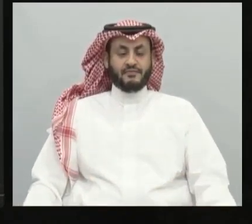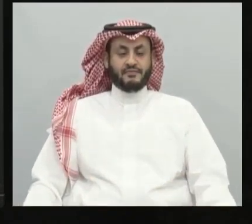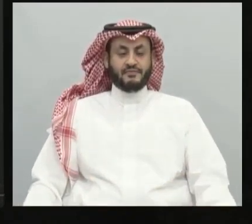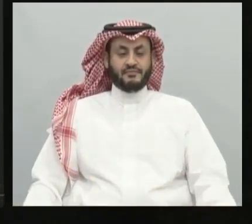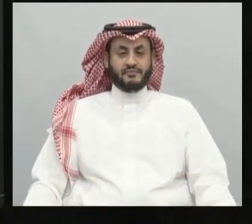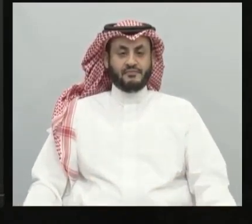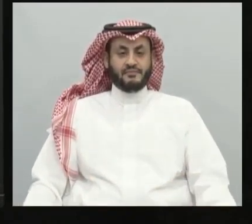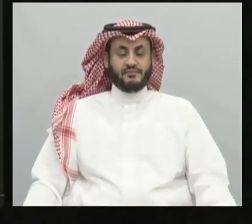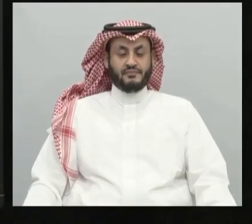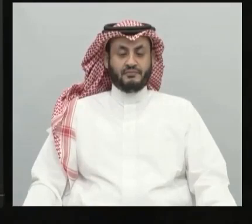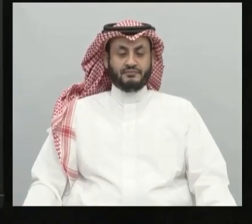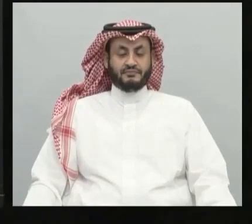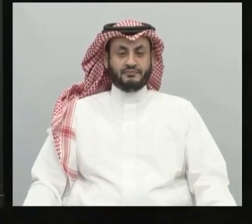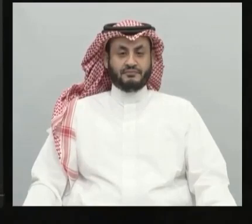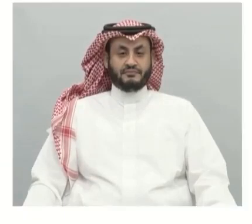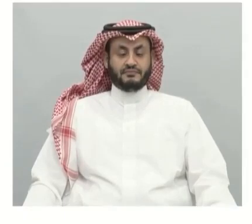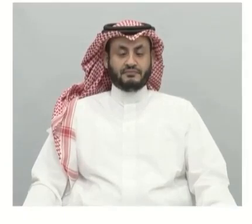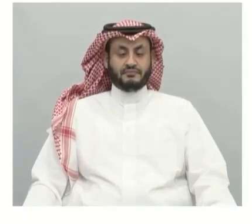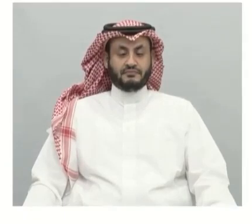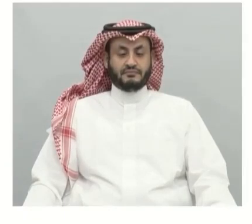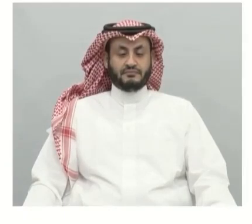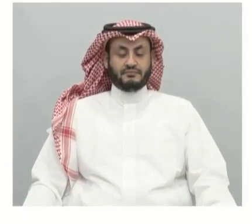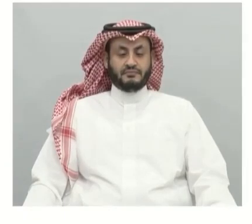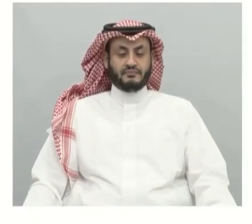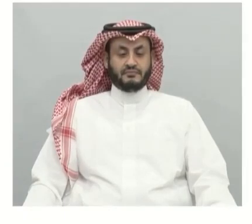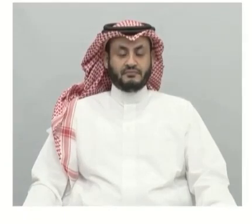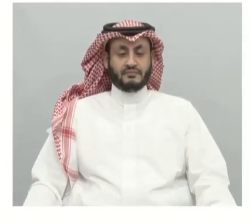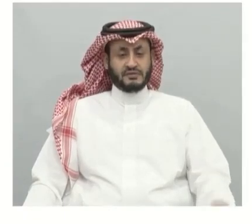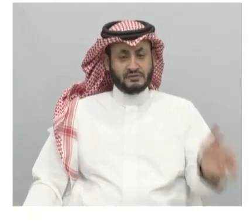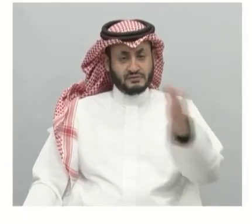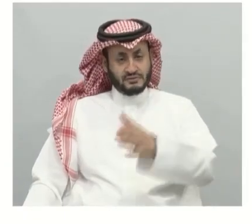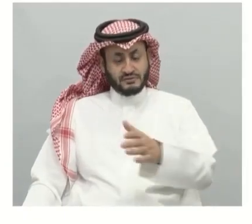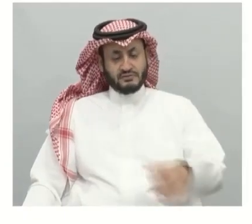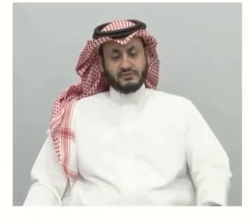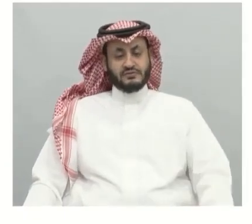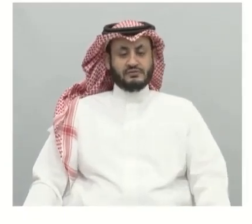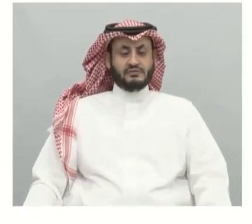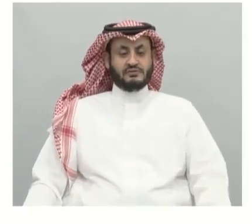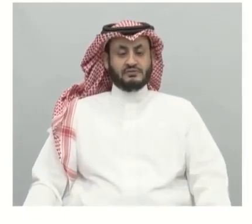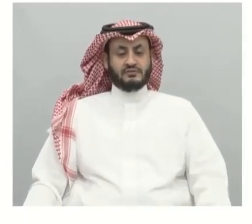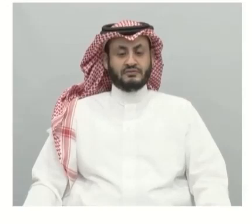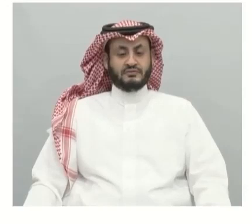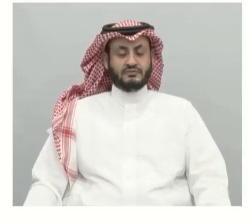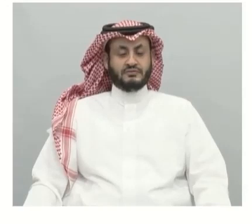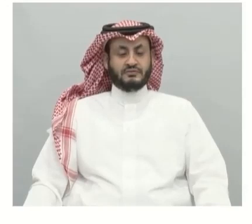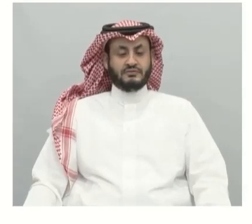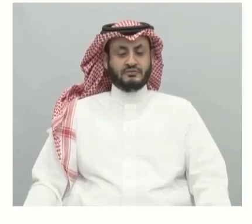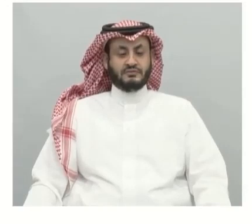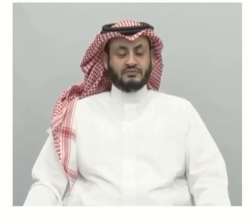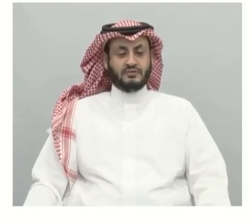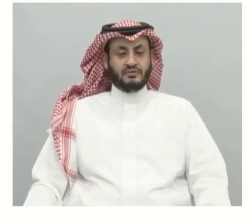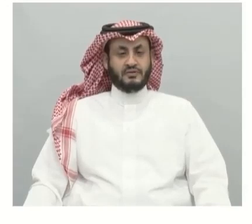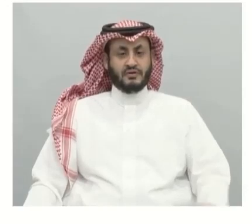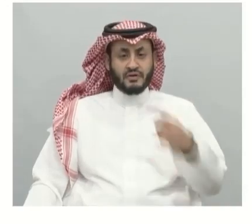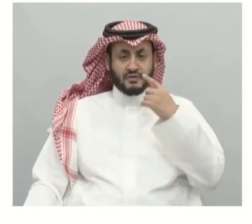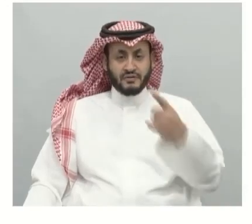add to you more to your knowledge. Let's look at the third part of the chart. Try to